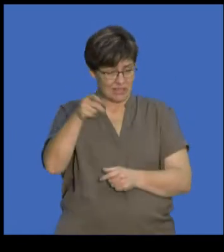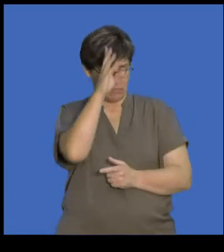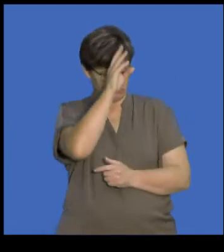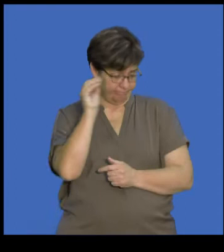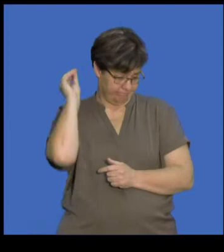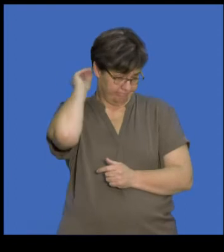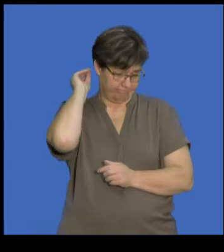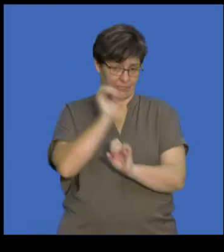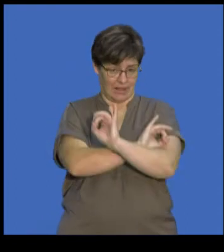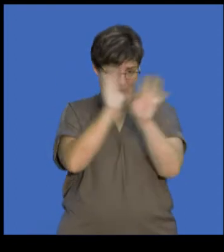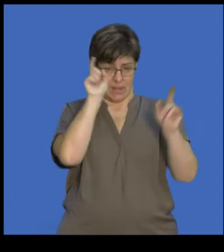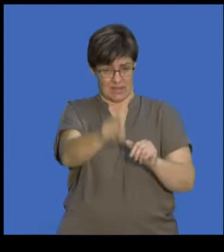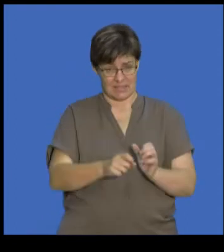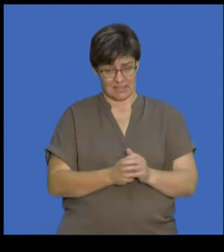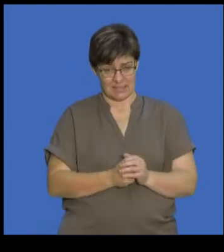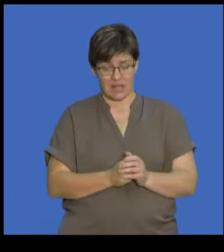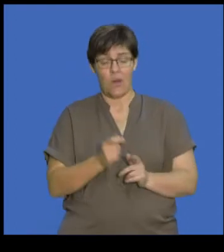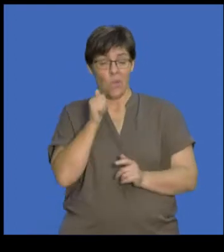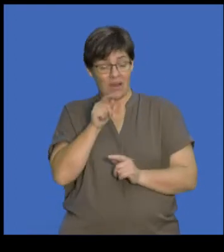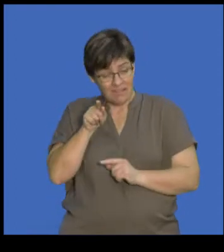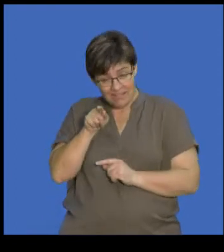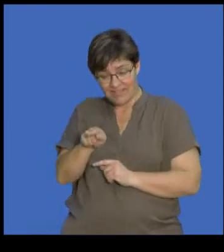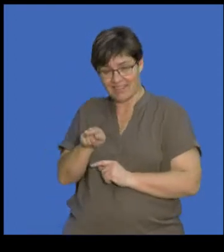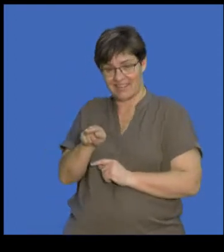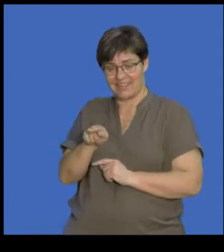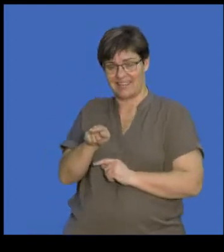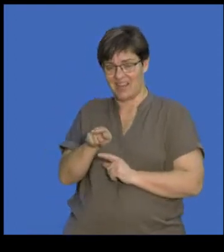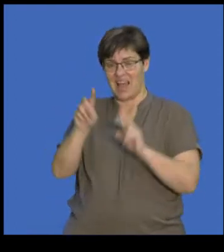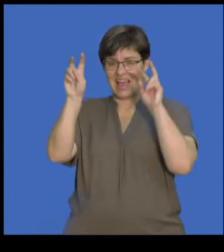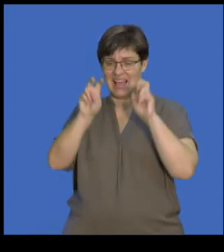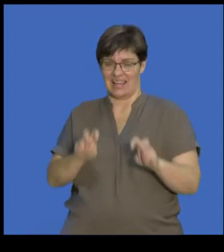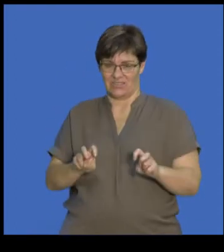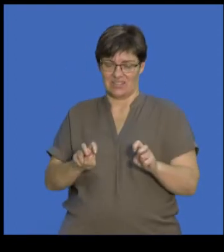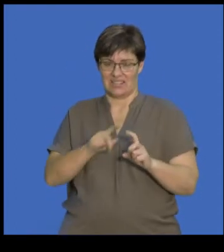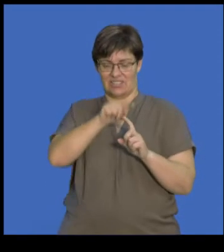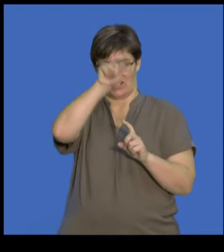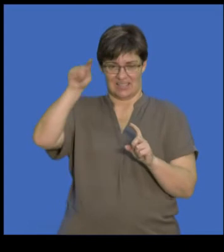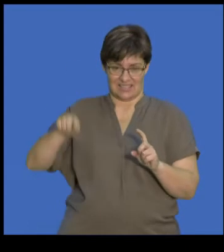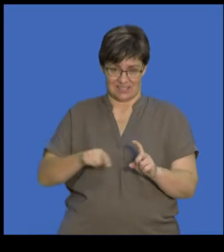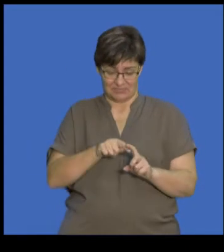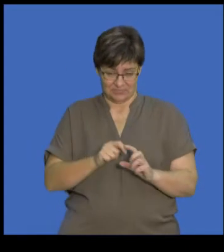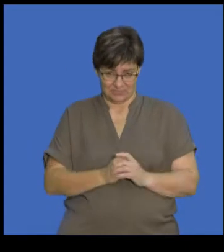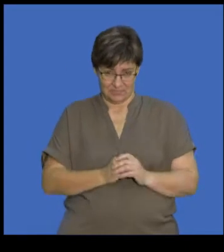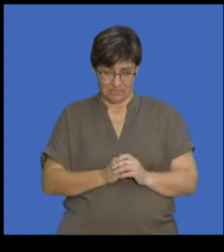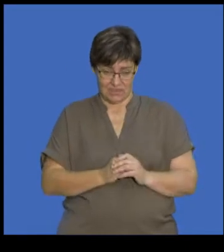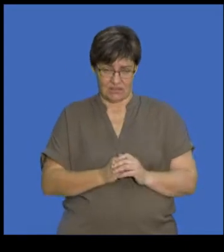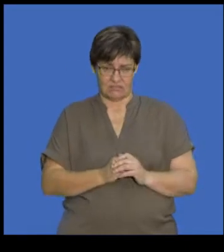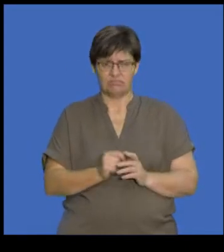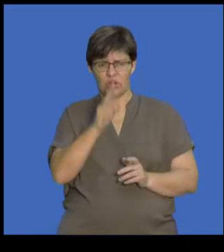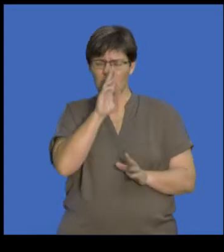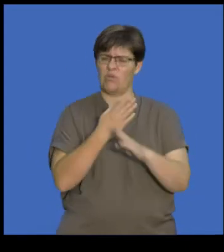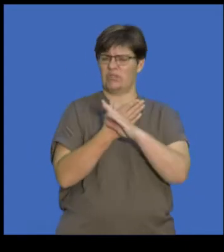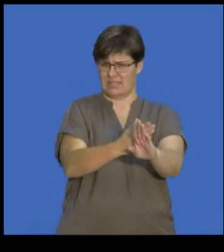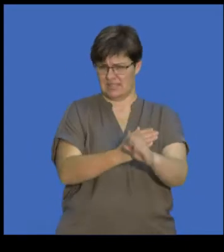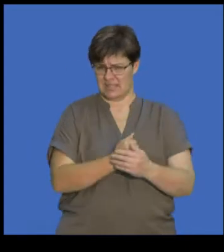remind ourselves of each time we talk about electrical circuits, right? Okay, now let's look at